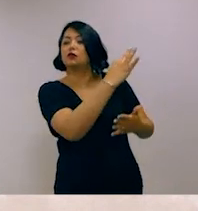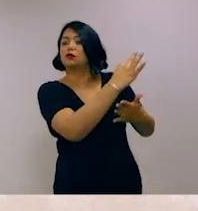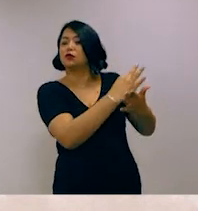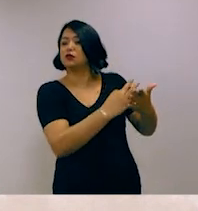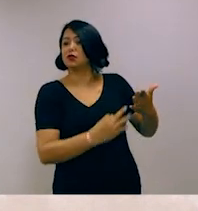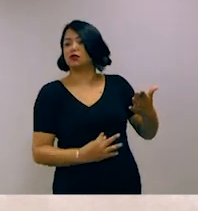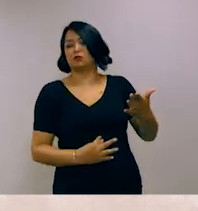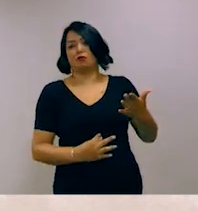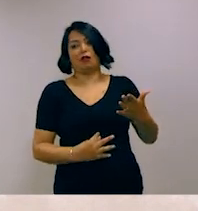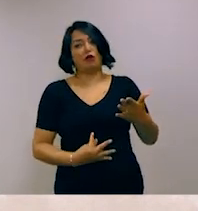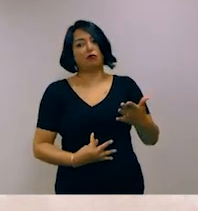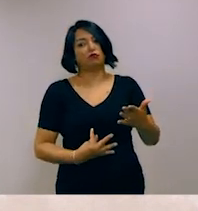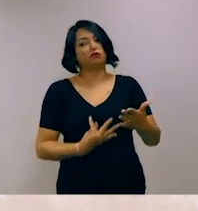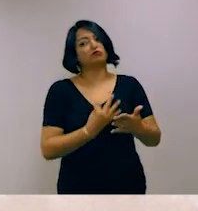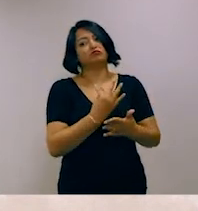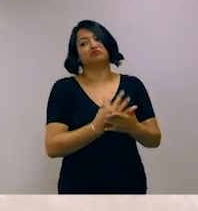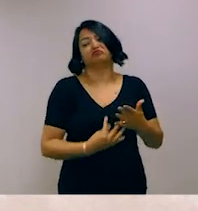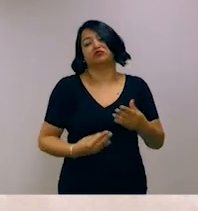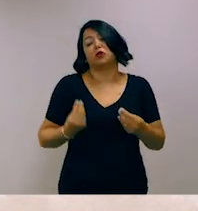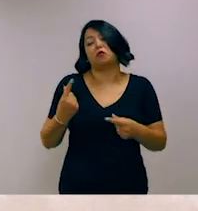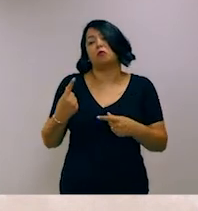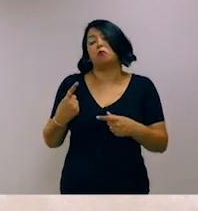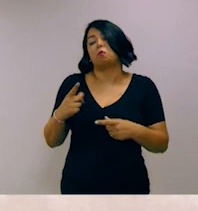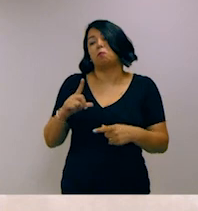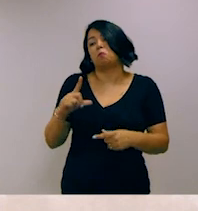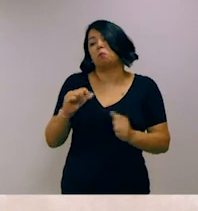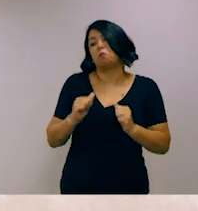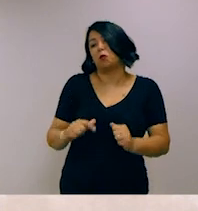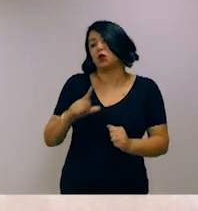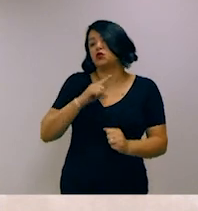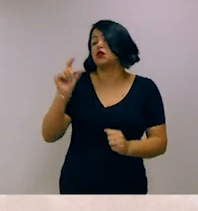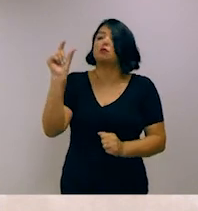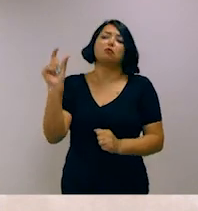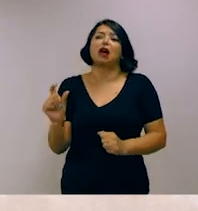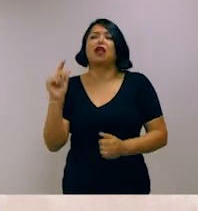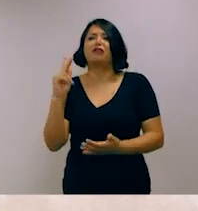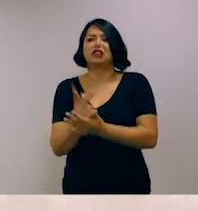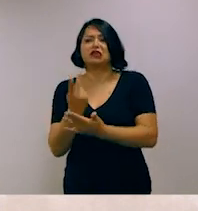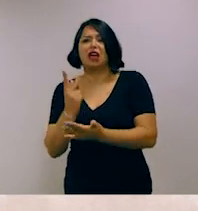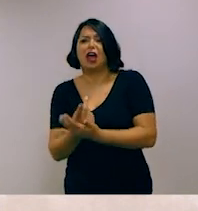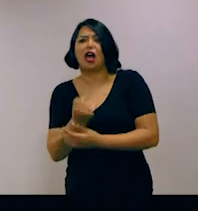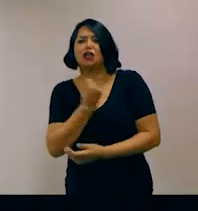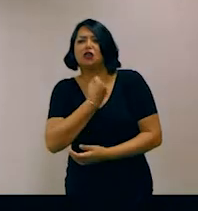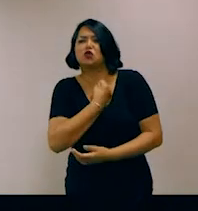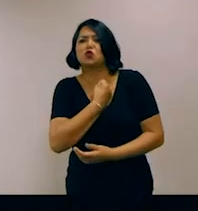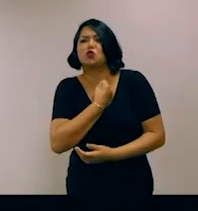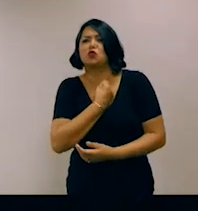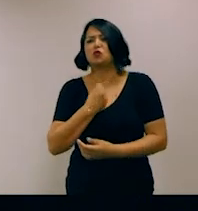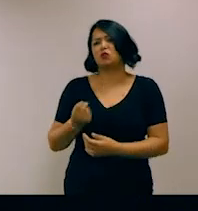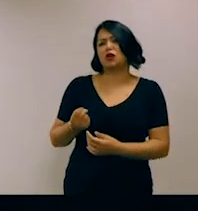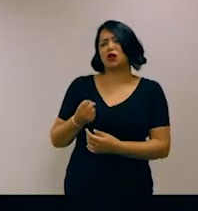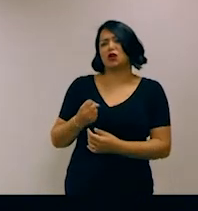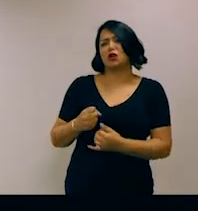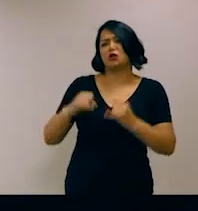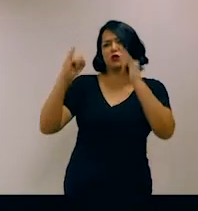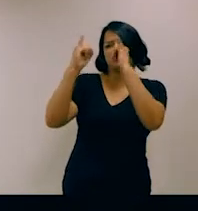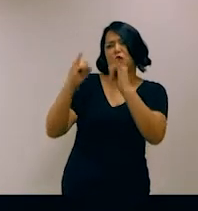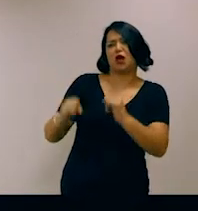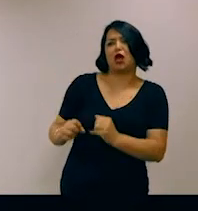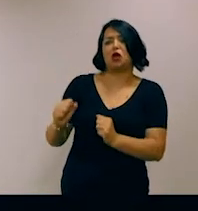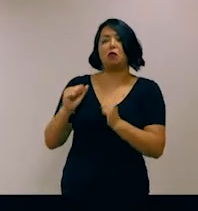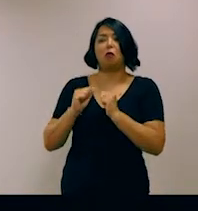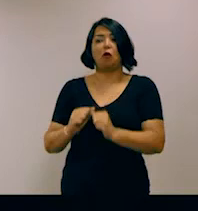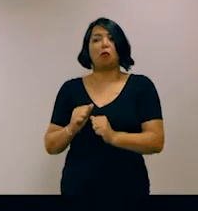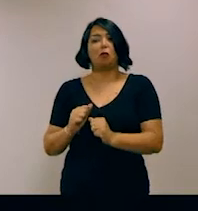in the description, we can have anything. We can have misspelled words, we can have numbers, we can have special